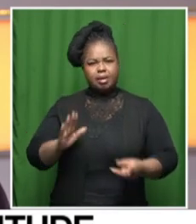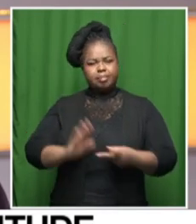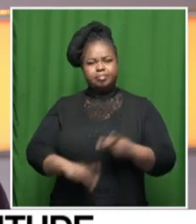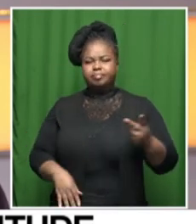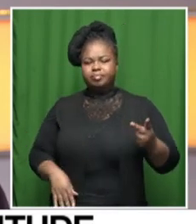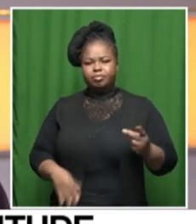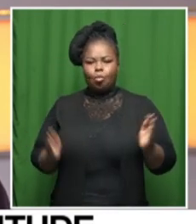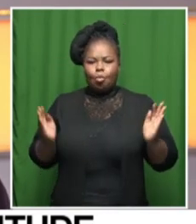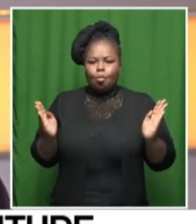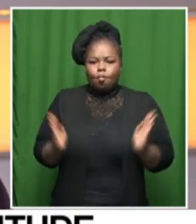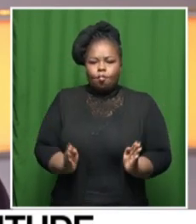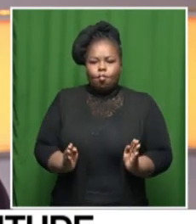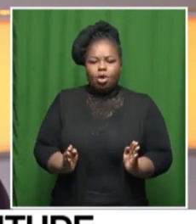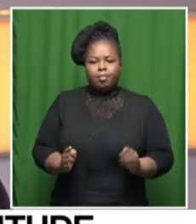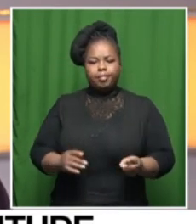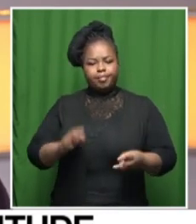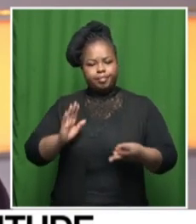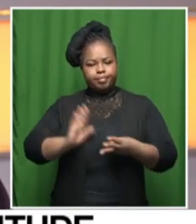you lose weight.